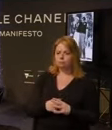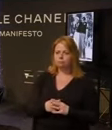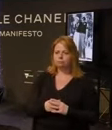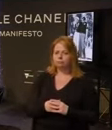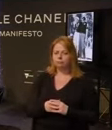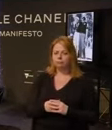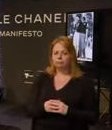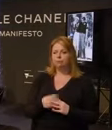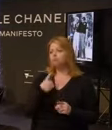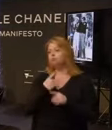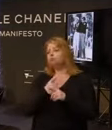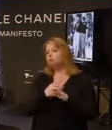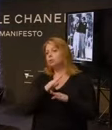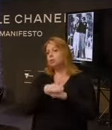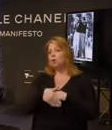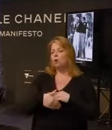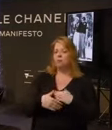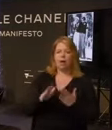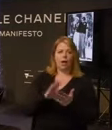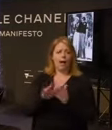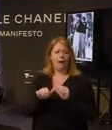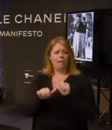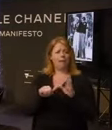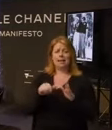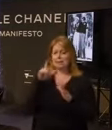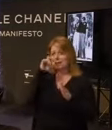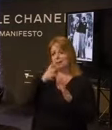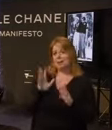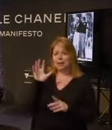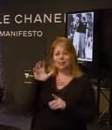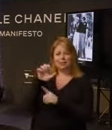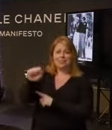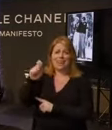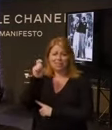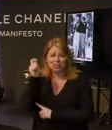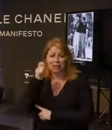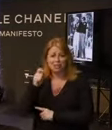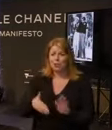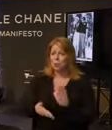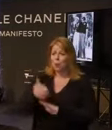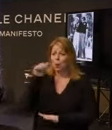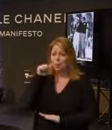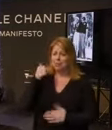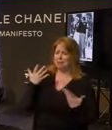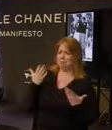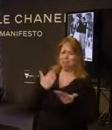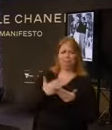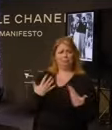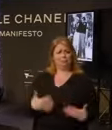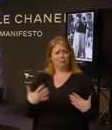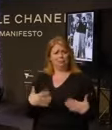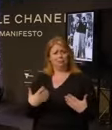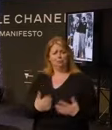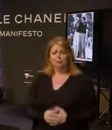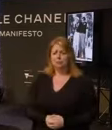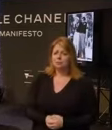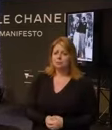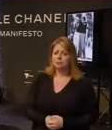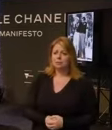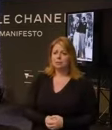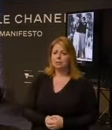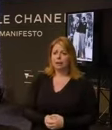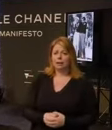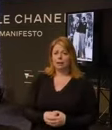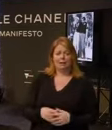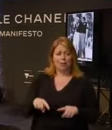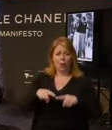expounding the virtues of being able to get a taxi or go to the beach. It sounds so the antithesis of our own lived